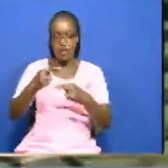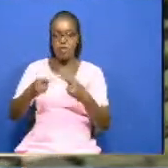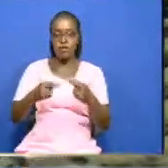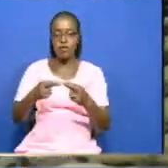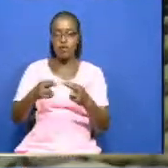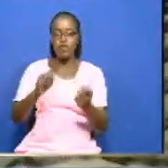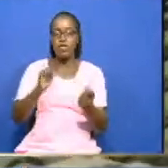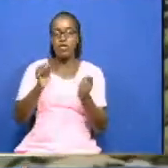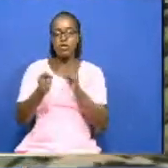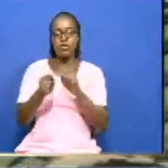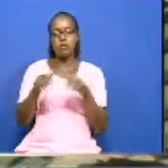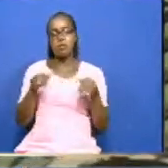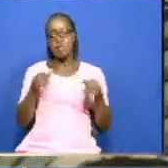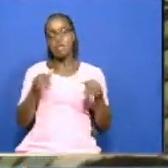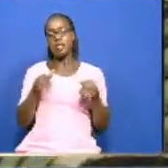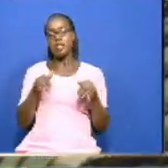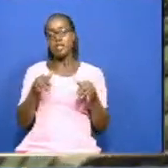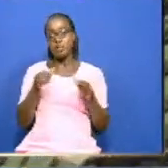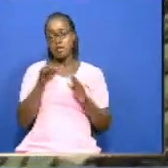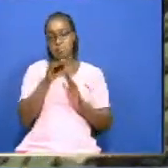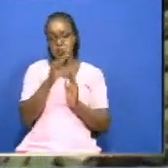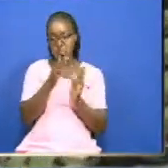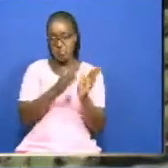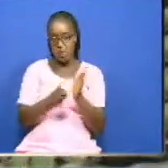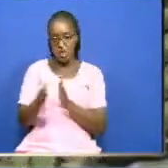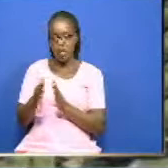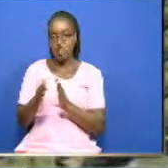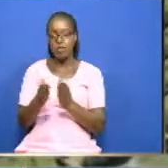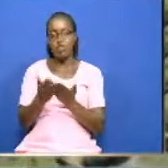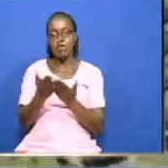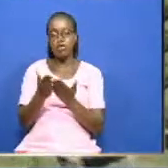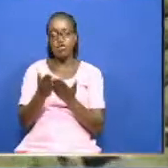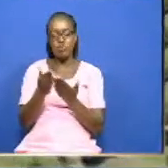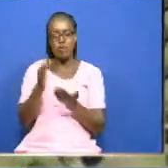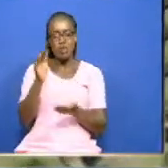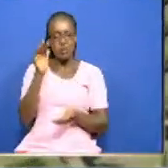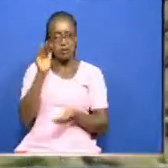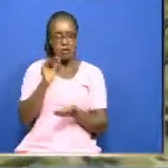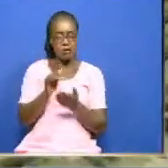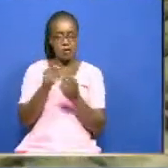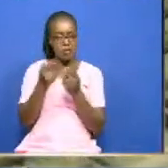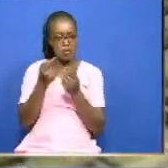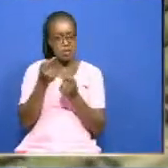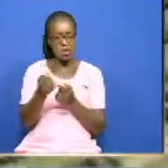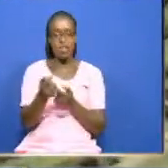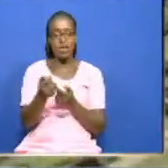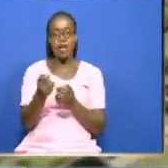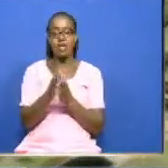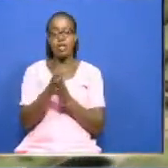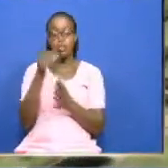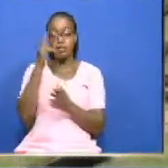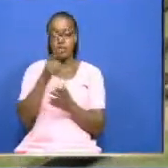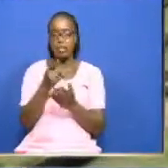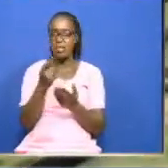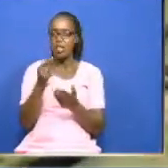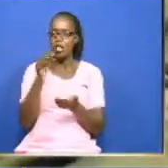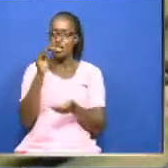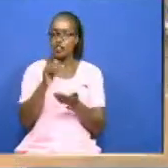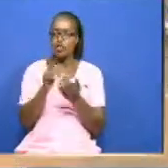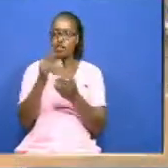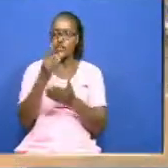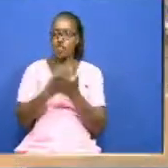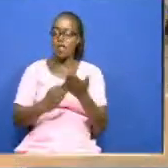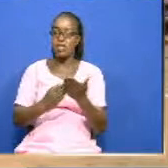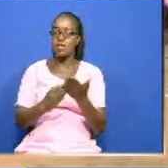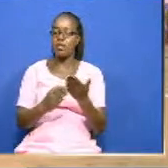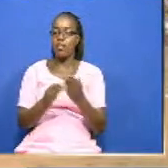to a wait-and-see strategy as it expects the repo rate to remain low after aggressive monetary policy easing in the first half of the year to counter